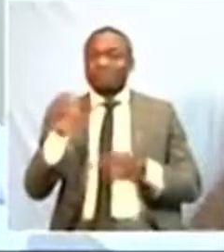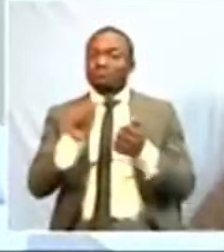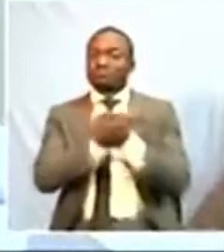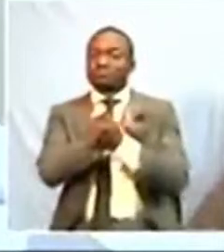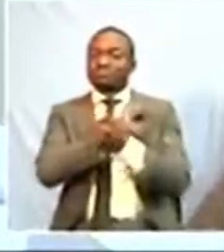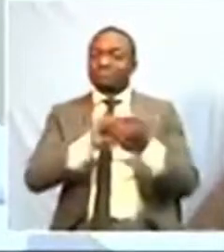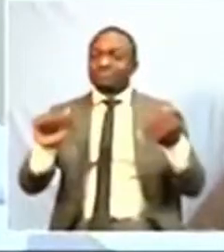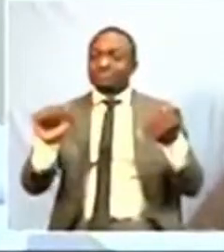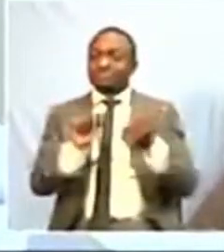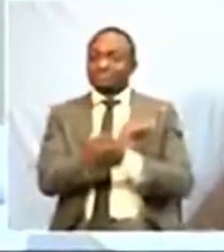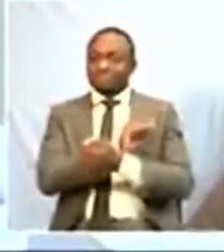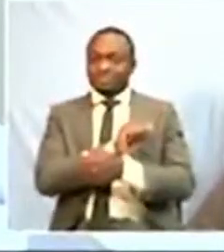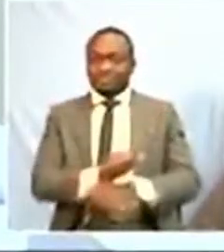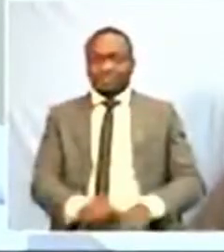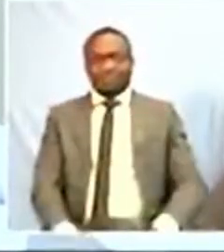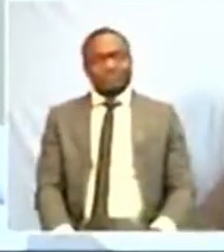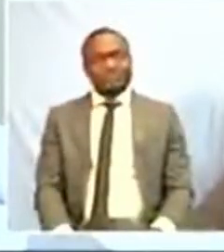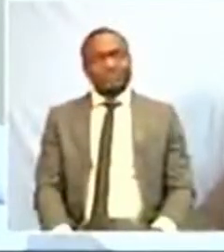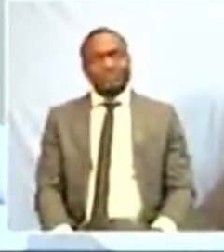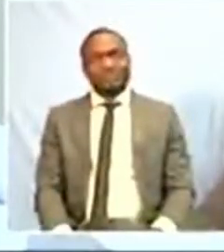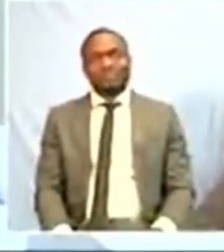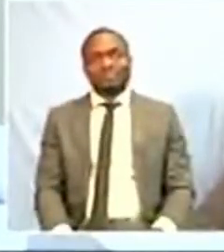disaster.